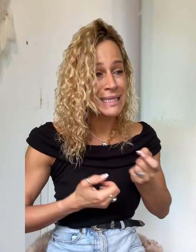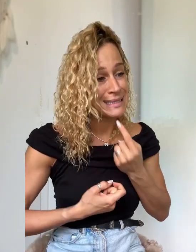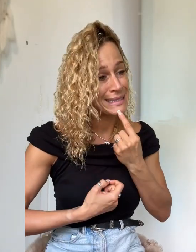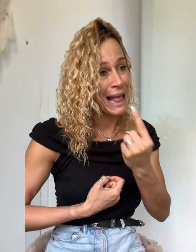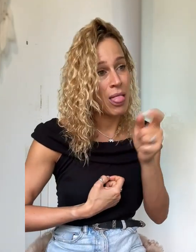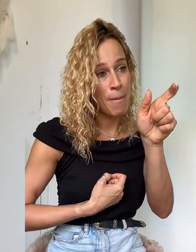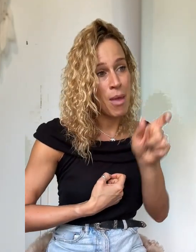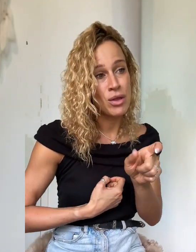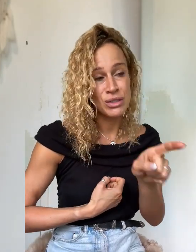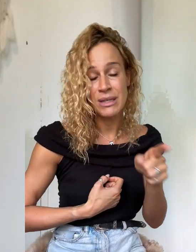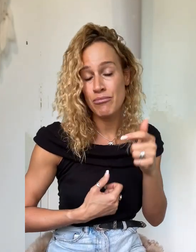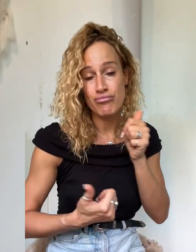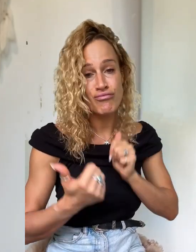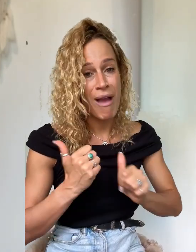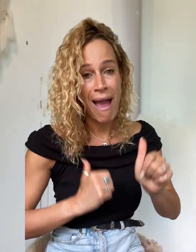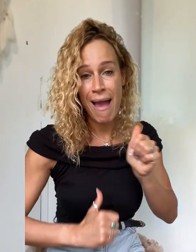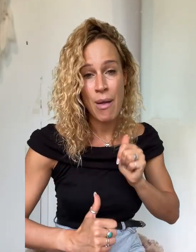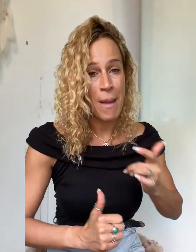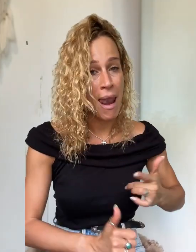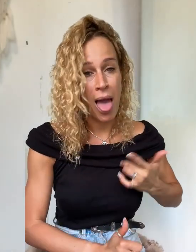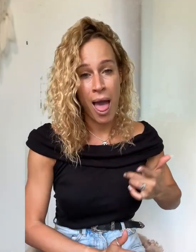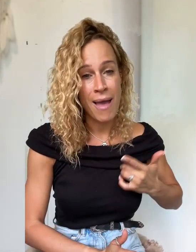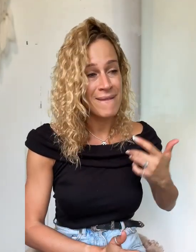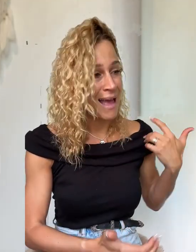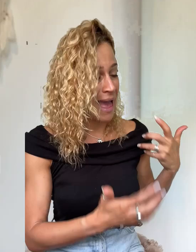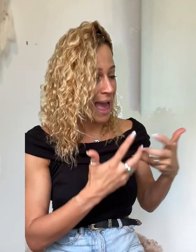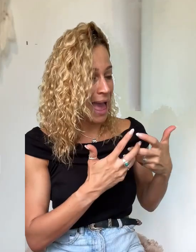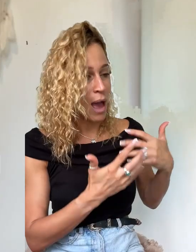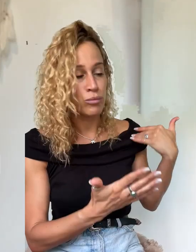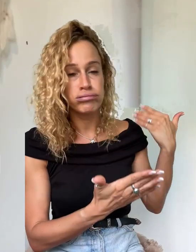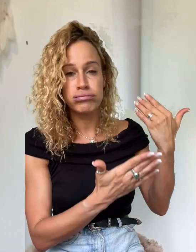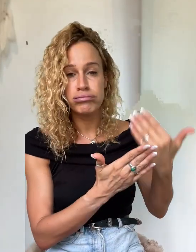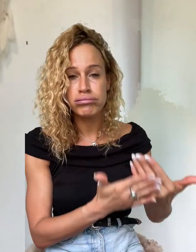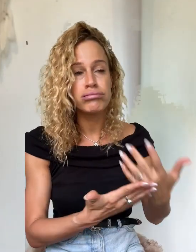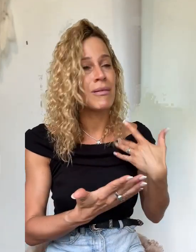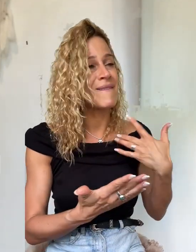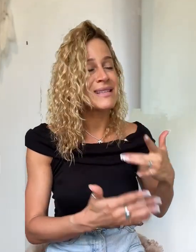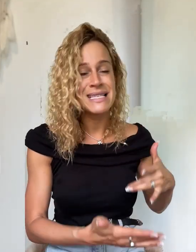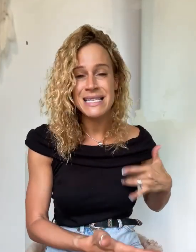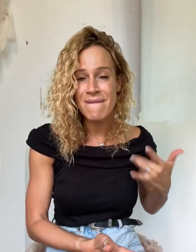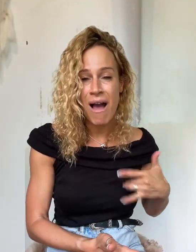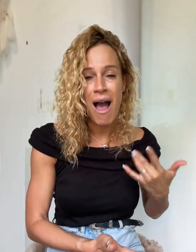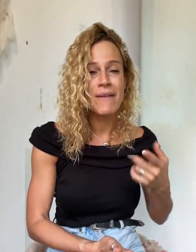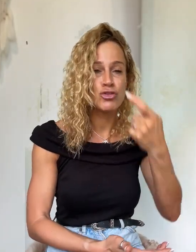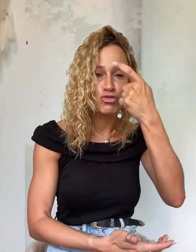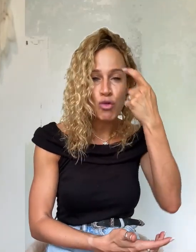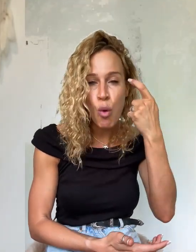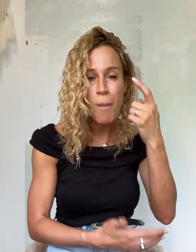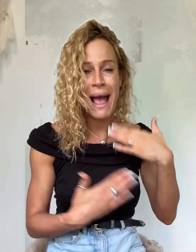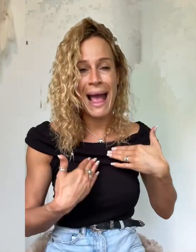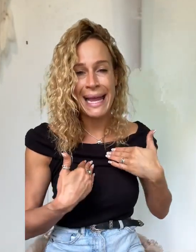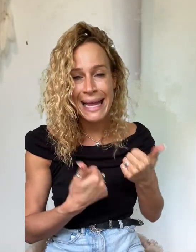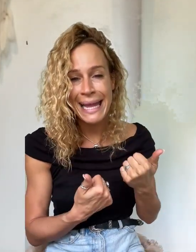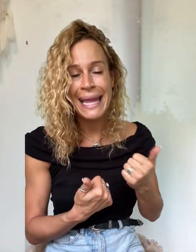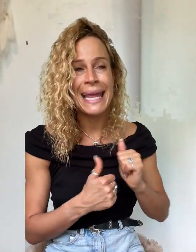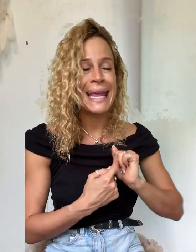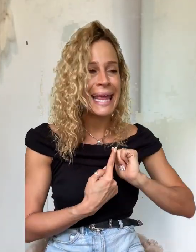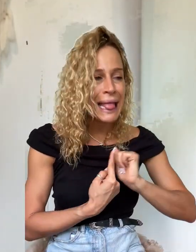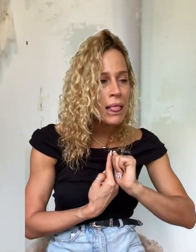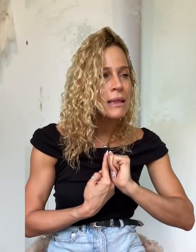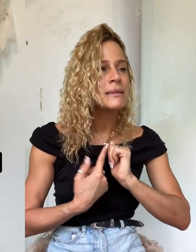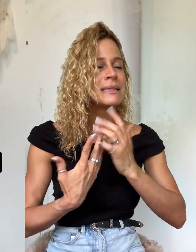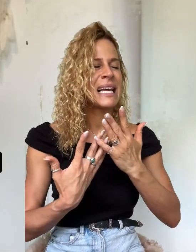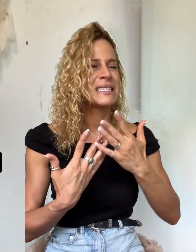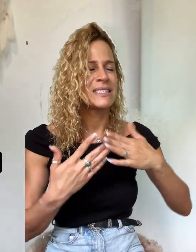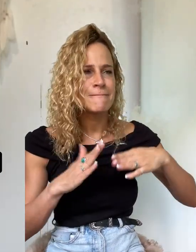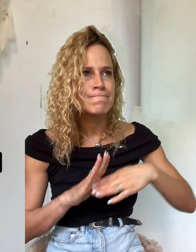have got to where I've got to. And a lot of that's to do with my family, my kids, surviving a lot of trauma, healing and stuff.